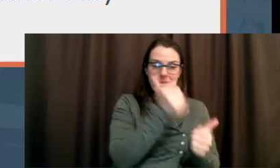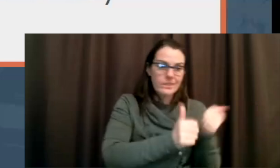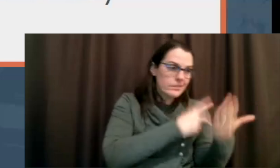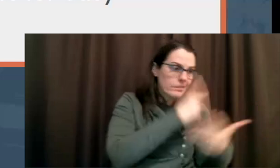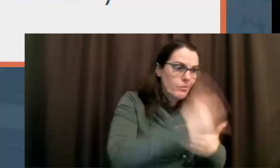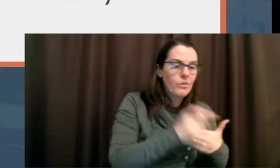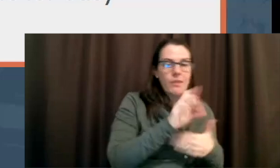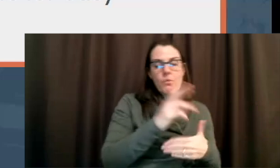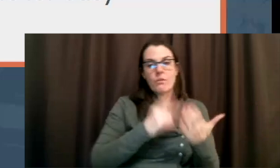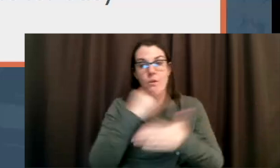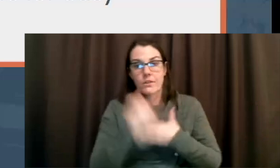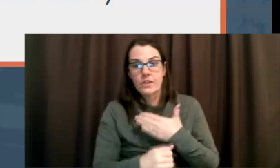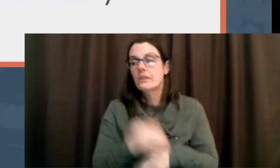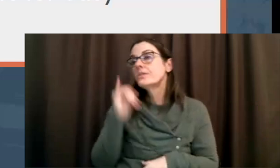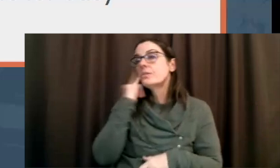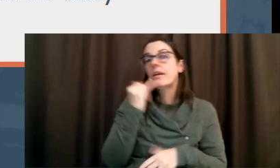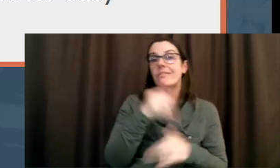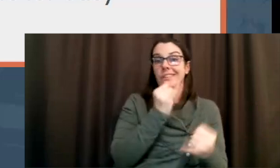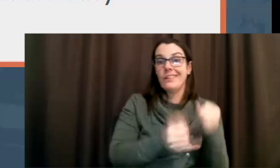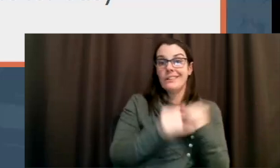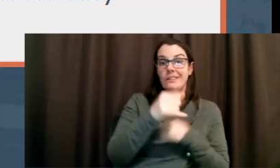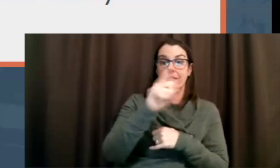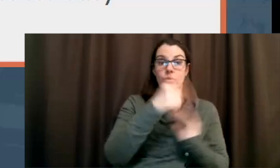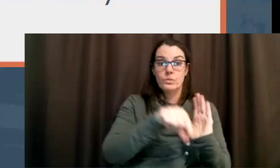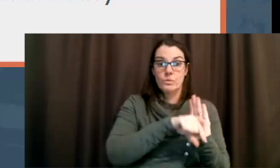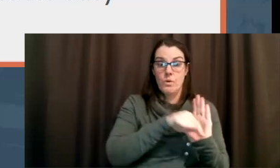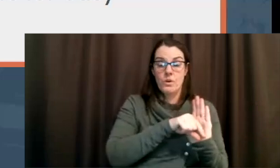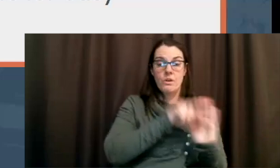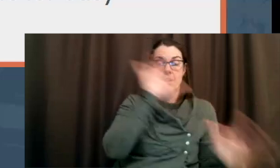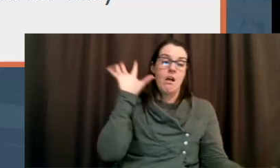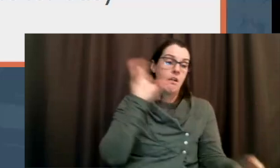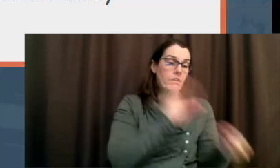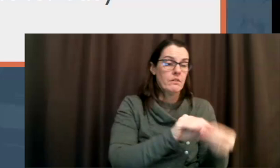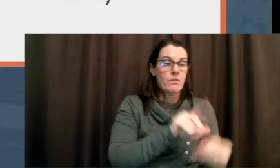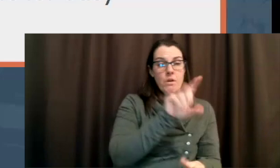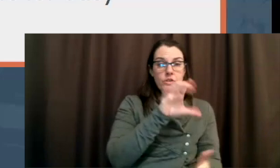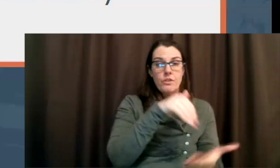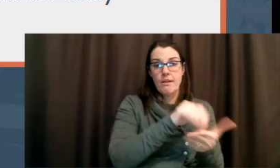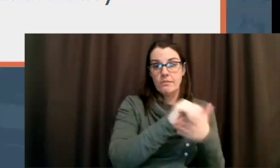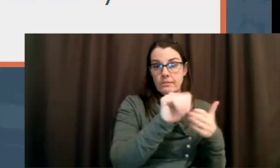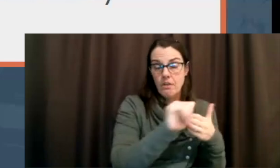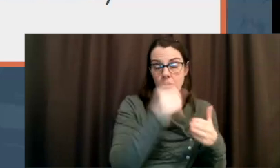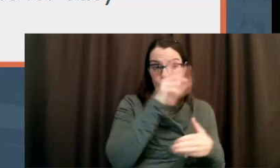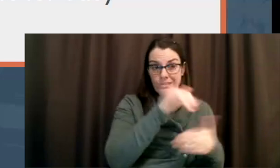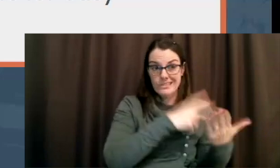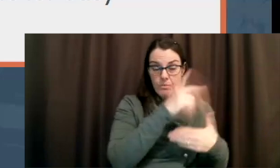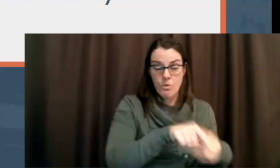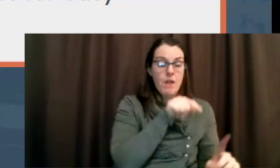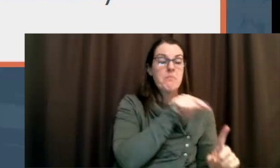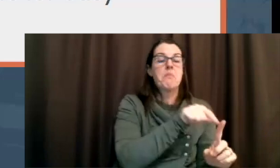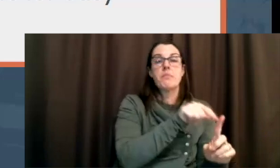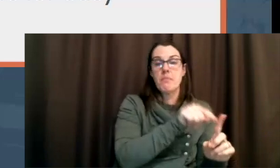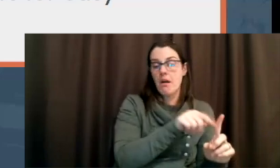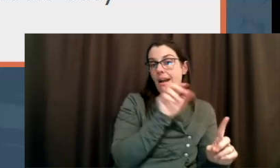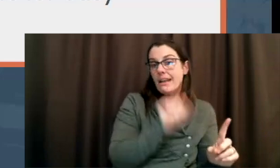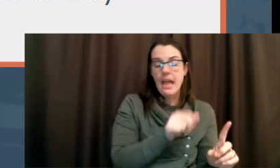we're at the end of quarter 1 and we have total expenses of $100,000 for this program. We can